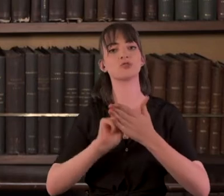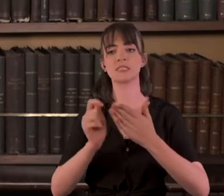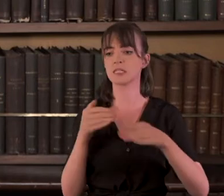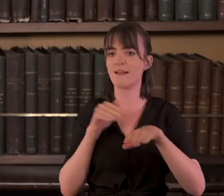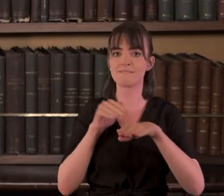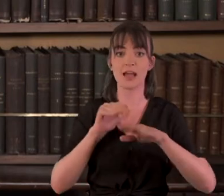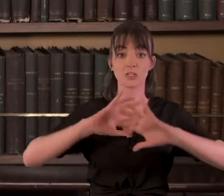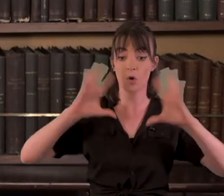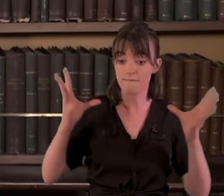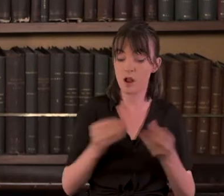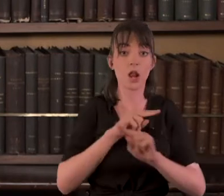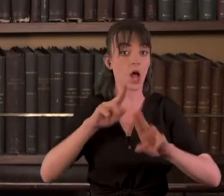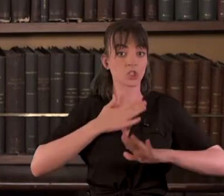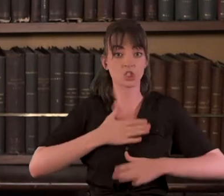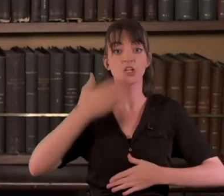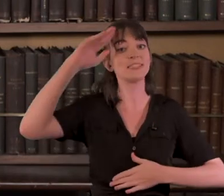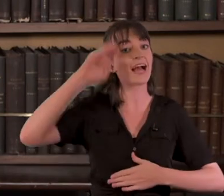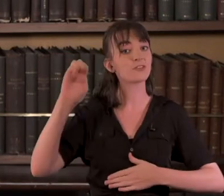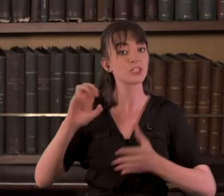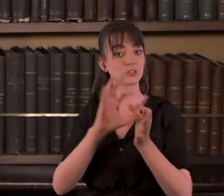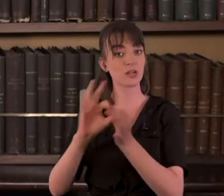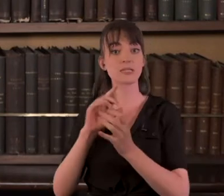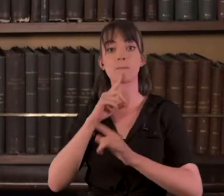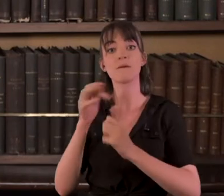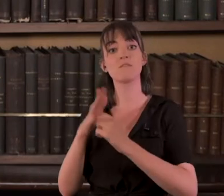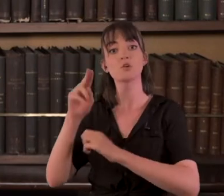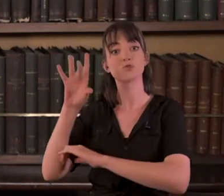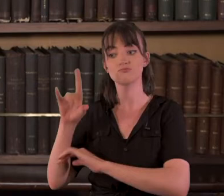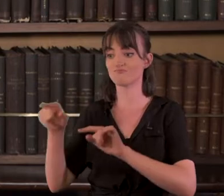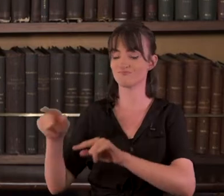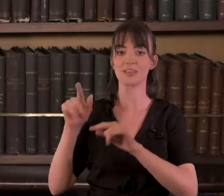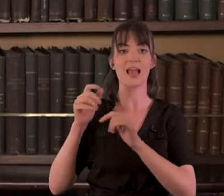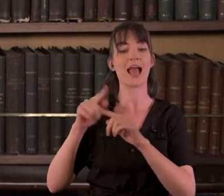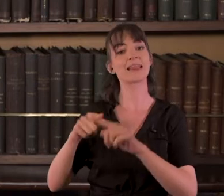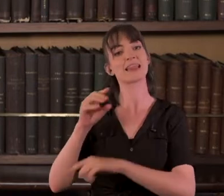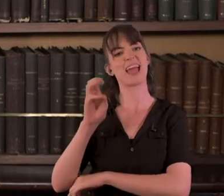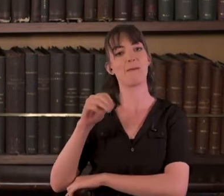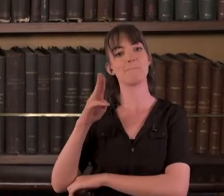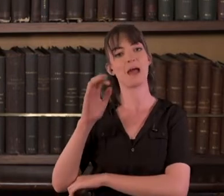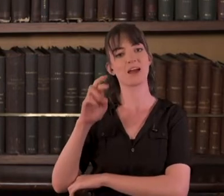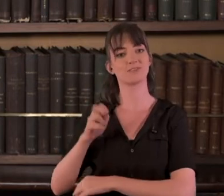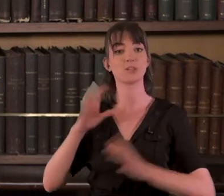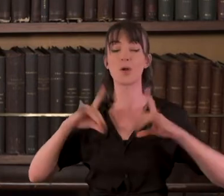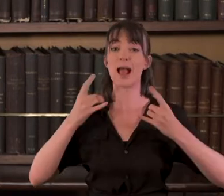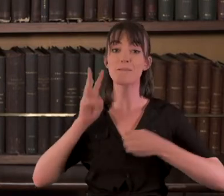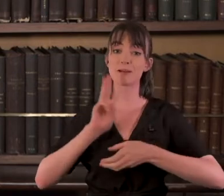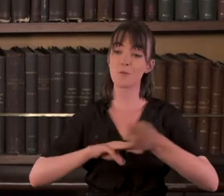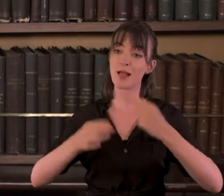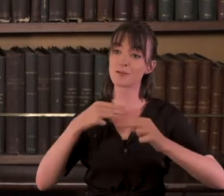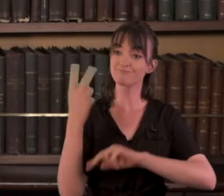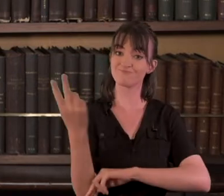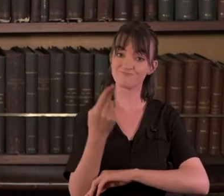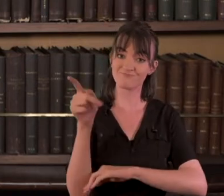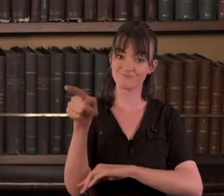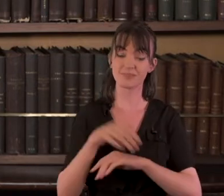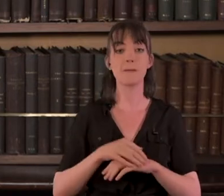for Anglo-Irish relations, but also for Britain, its allies, and the Empire. We're delighted to welcome both Michael and Marie